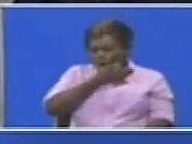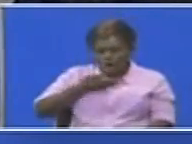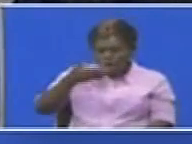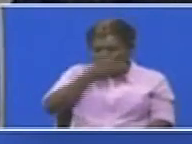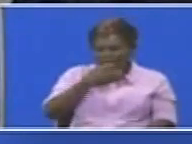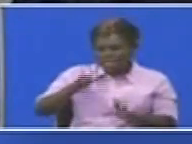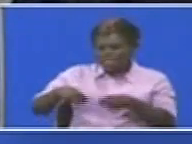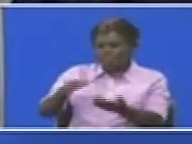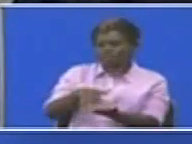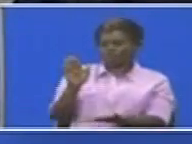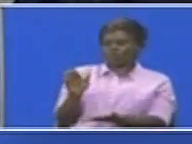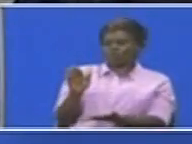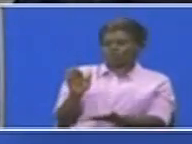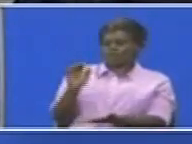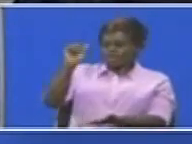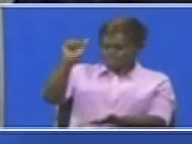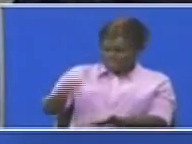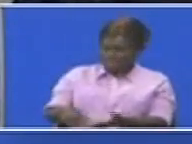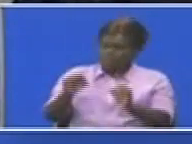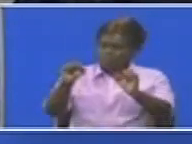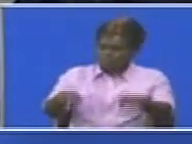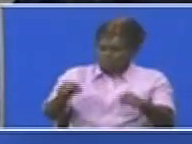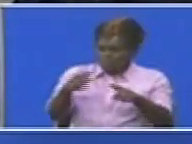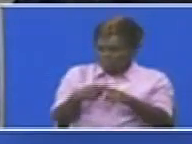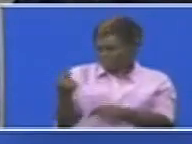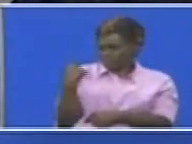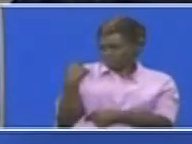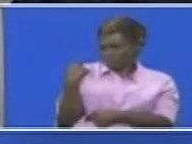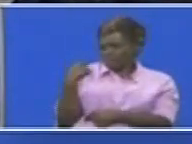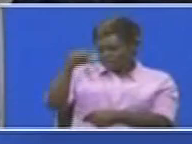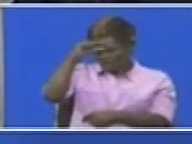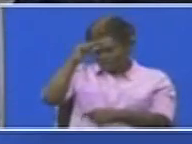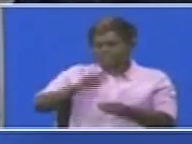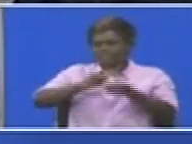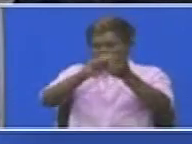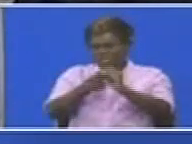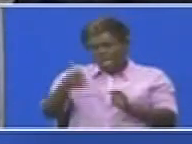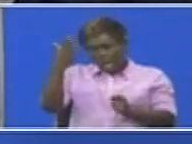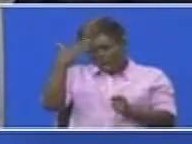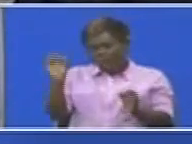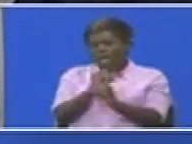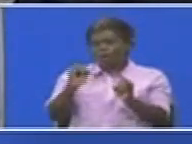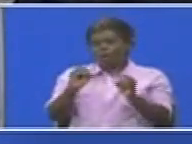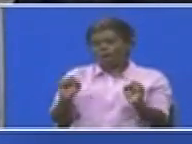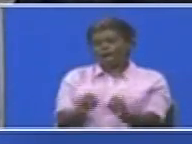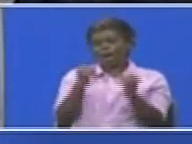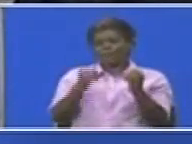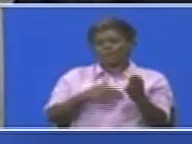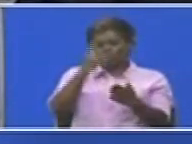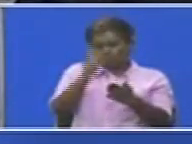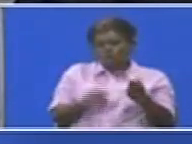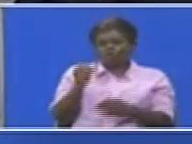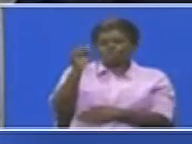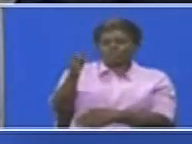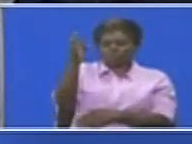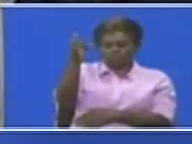forward. Yes, that may be possible, but recent developments are changing that. We do not know what the geopolitics will play around with what has